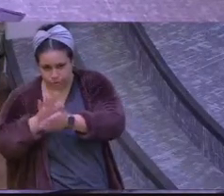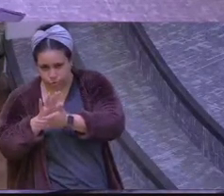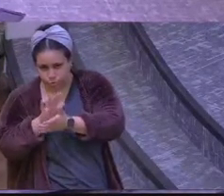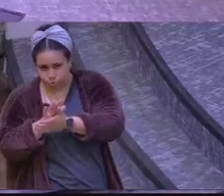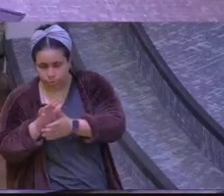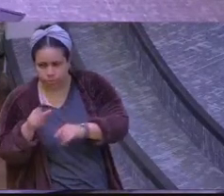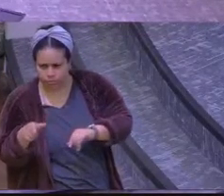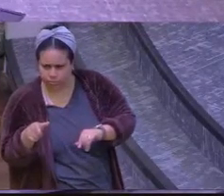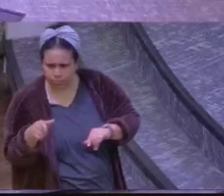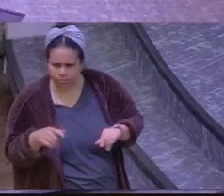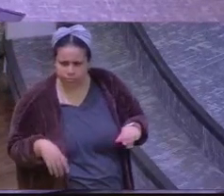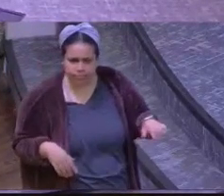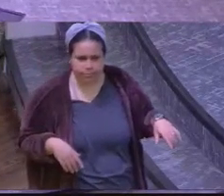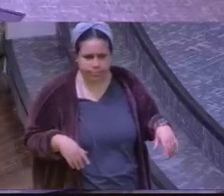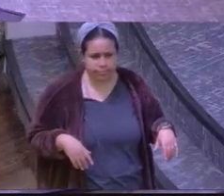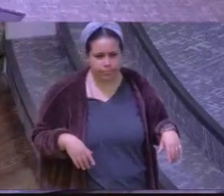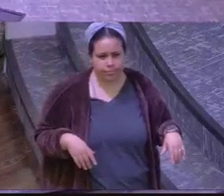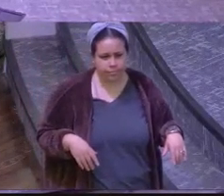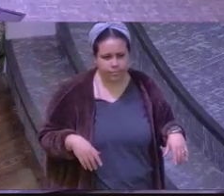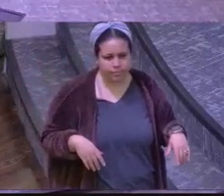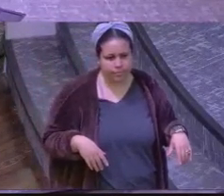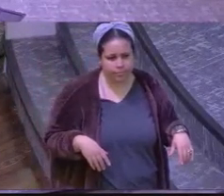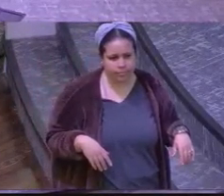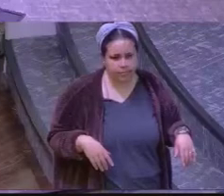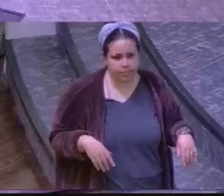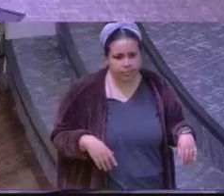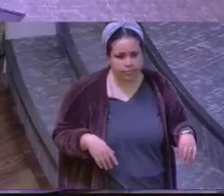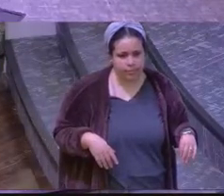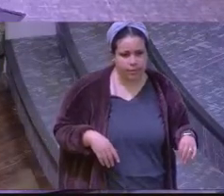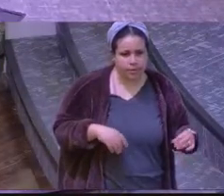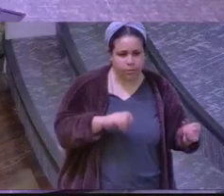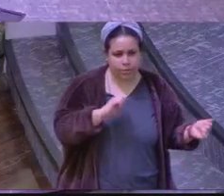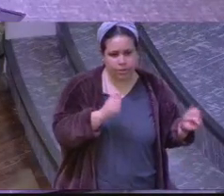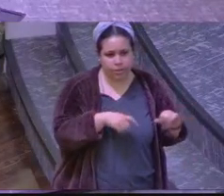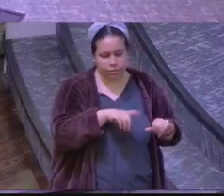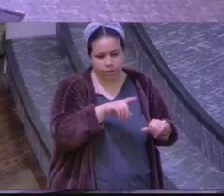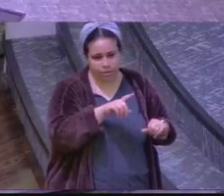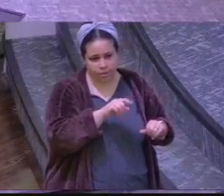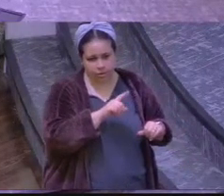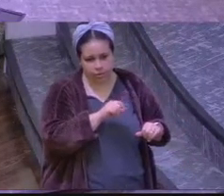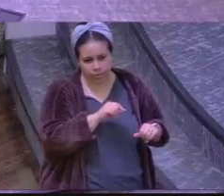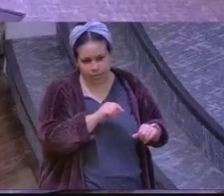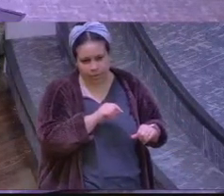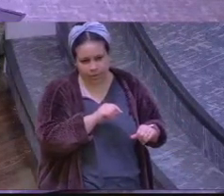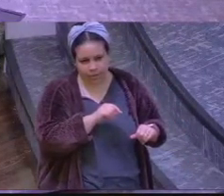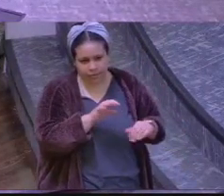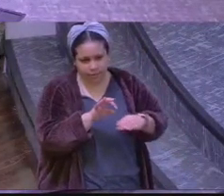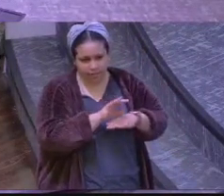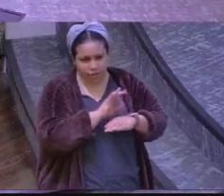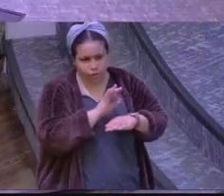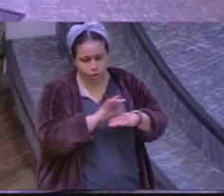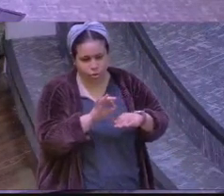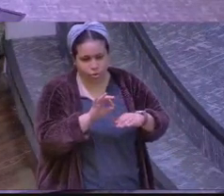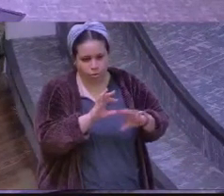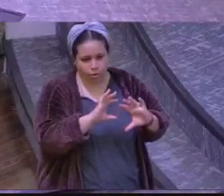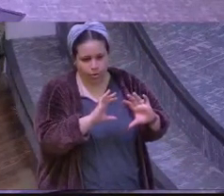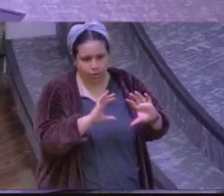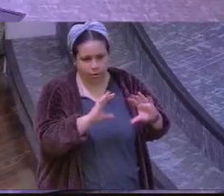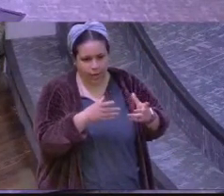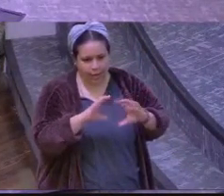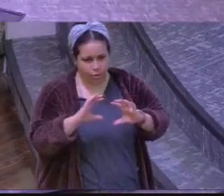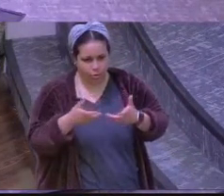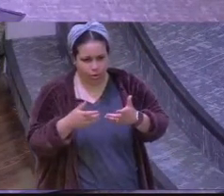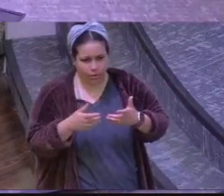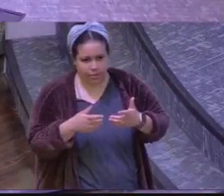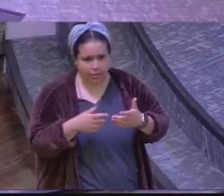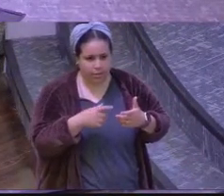Actually, I think we used to do it that way, and now we changed it in 20 to do it by functional category. So you'll have all instruction together.